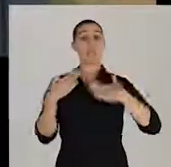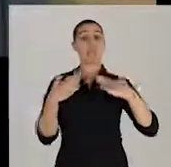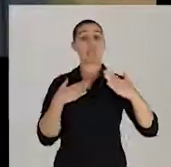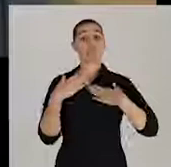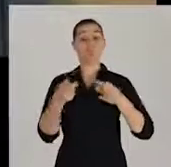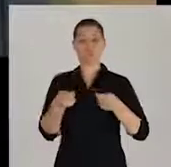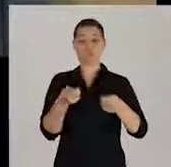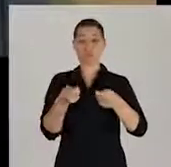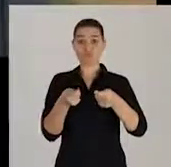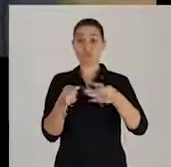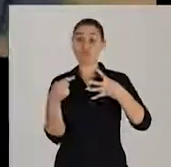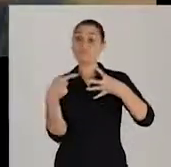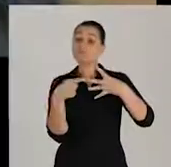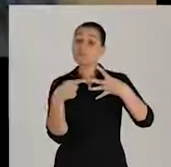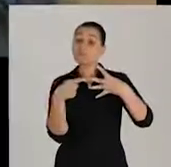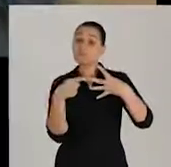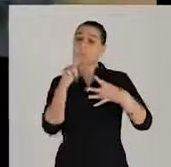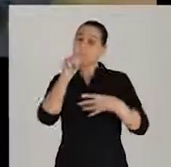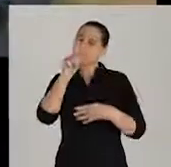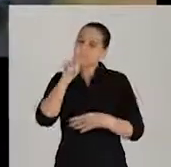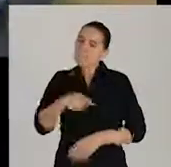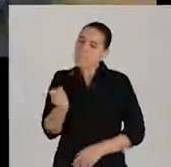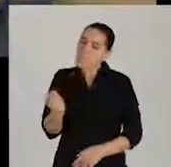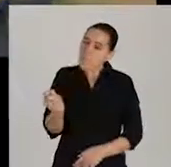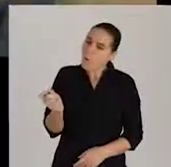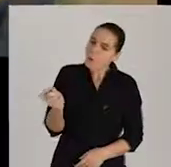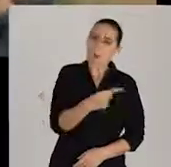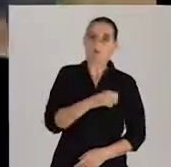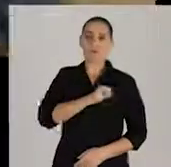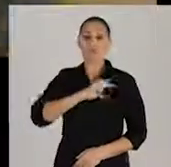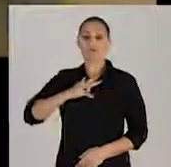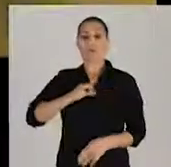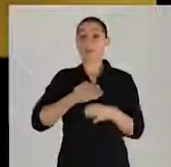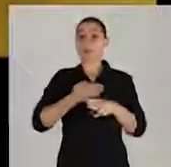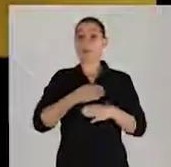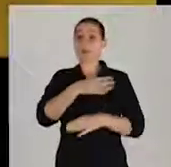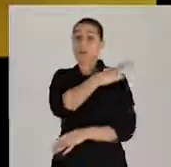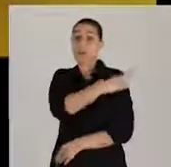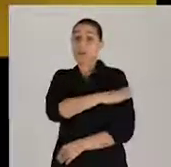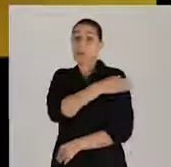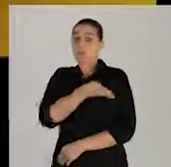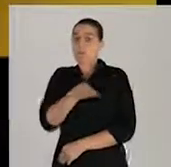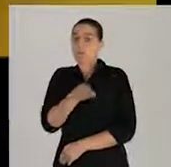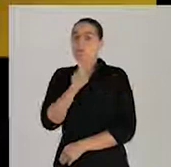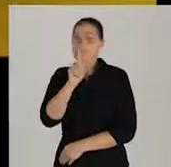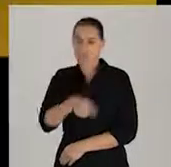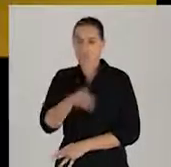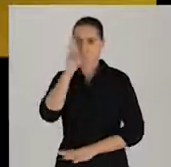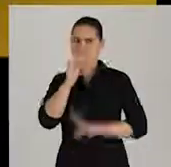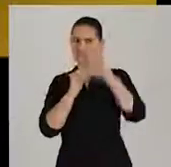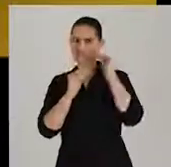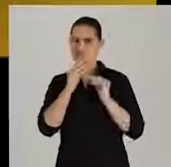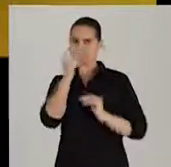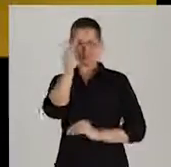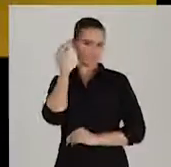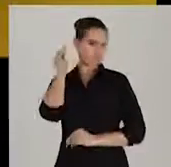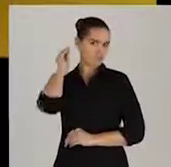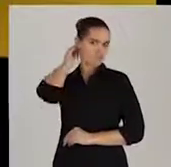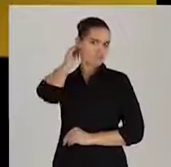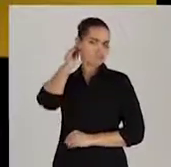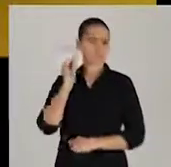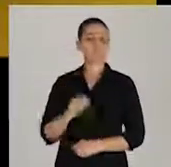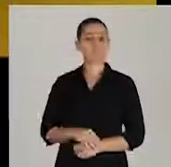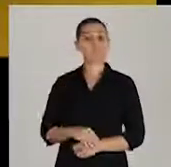and should be implemented by all members of the team. These measures include prompt identification